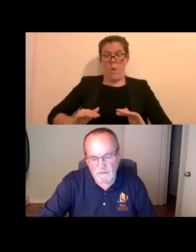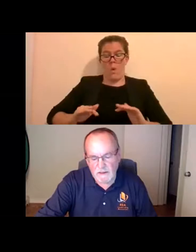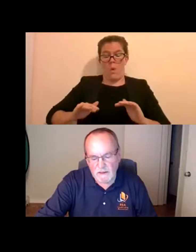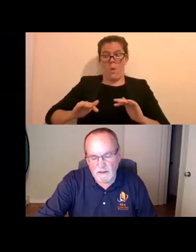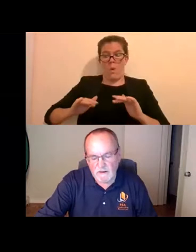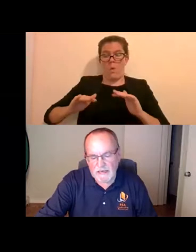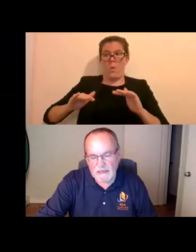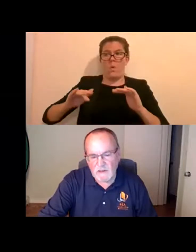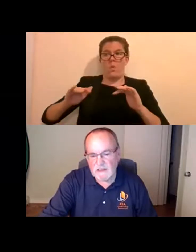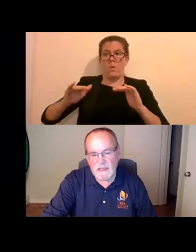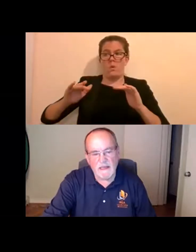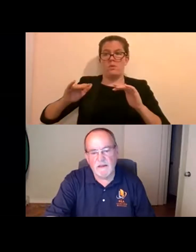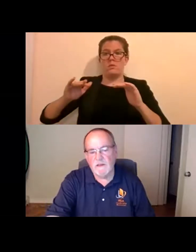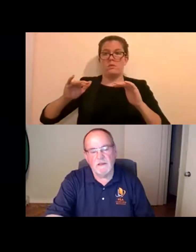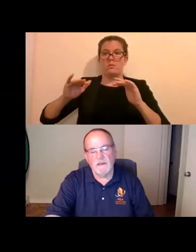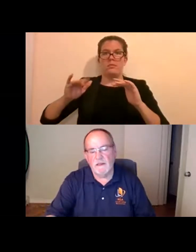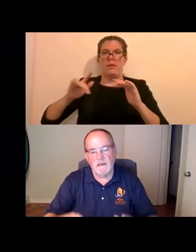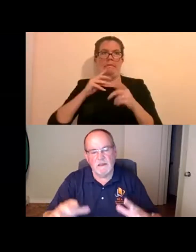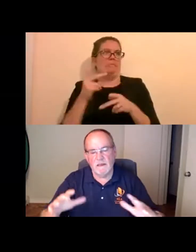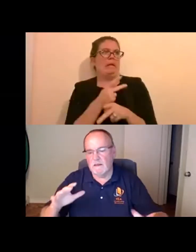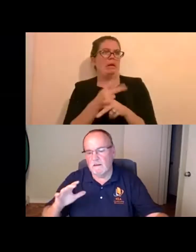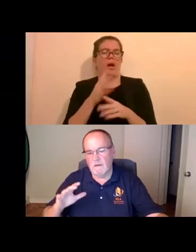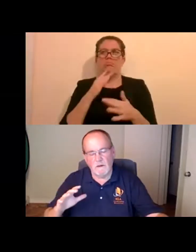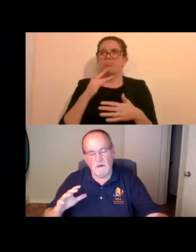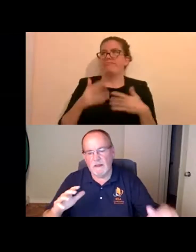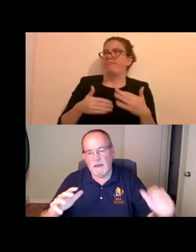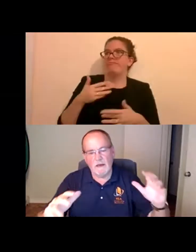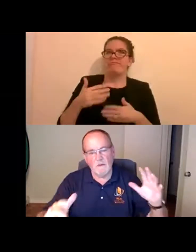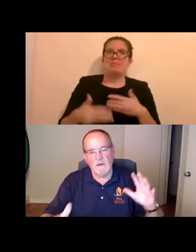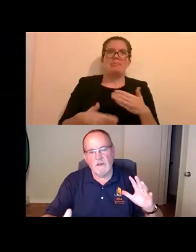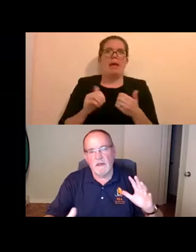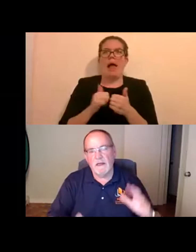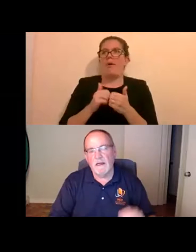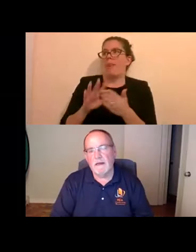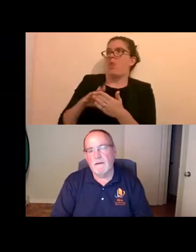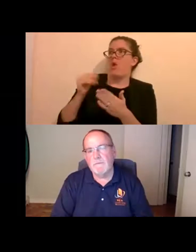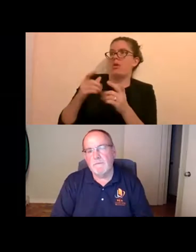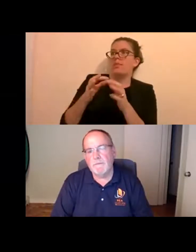of making sense out of this and learning the language.